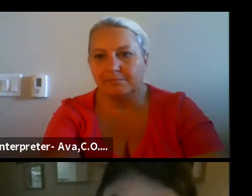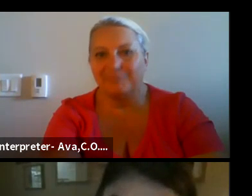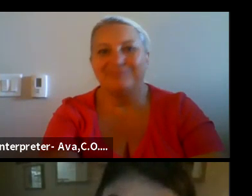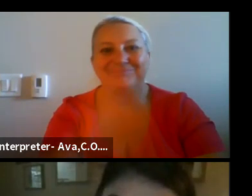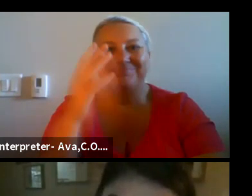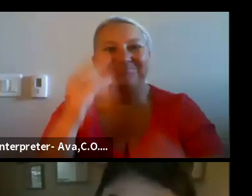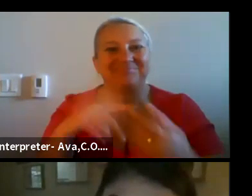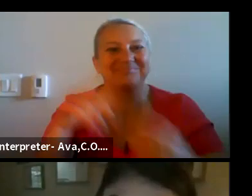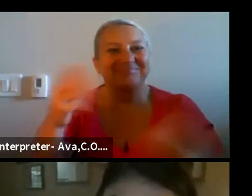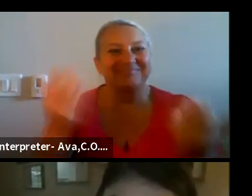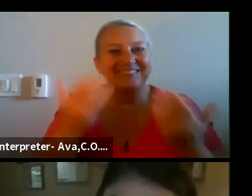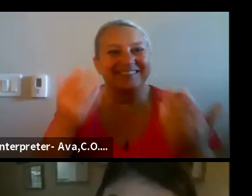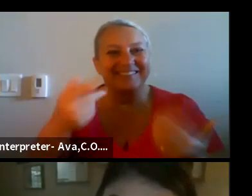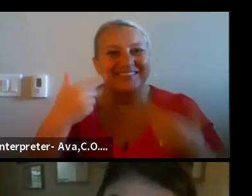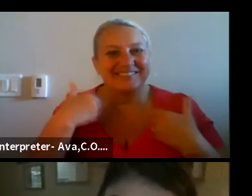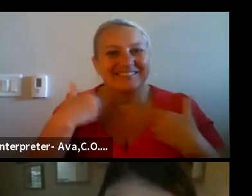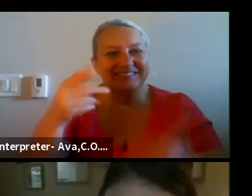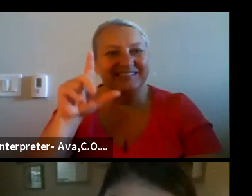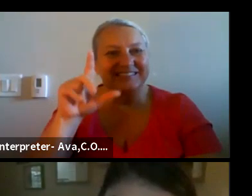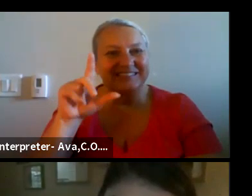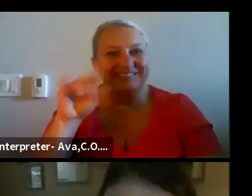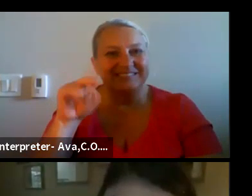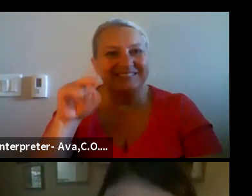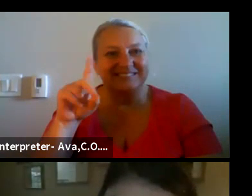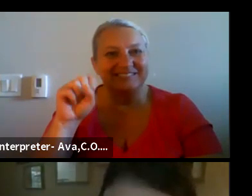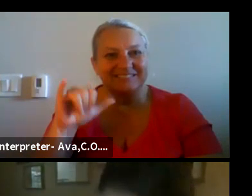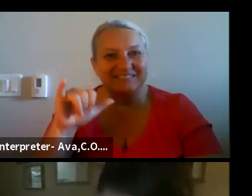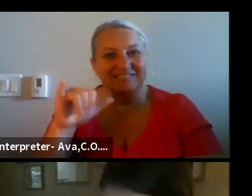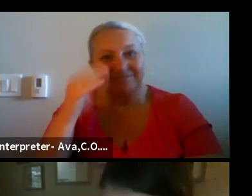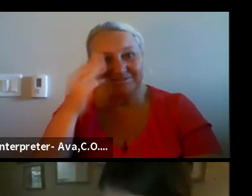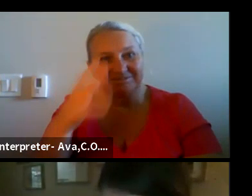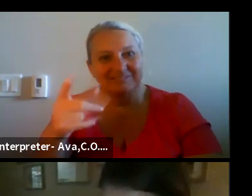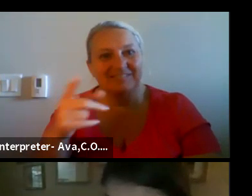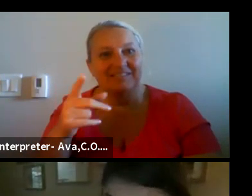This is Lindsay. Very tender.